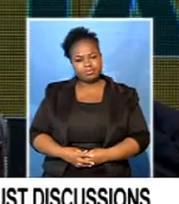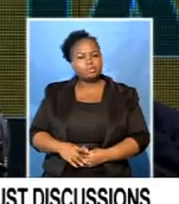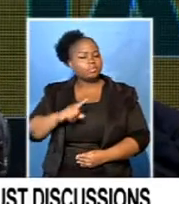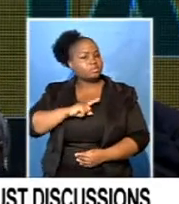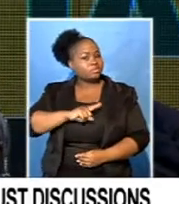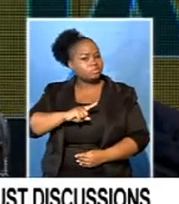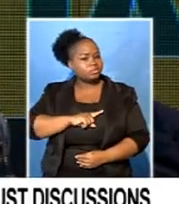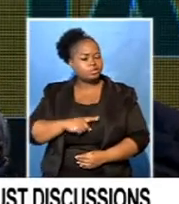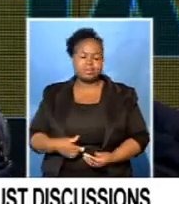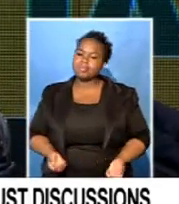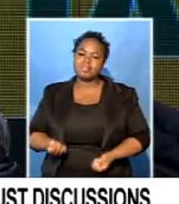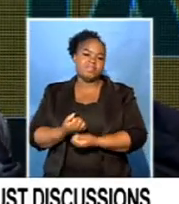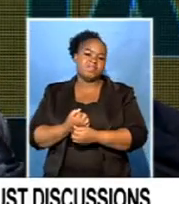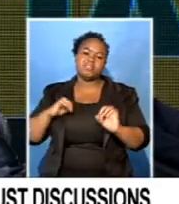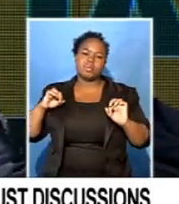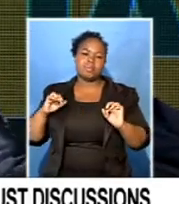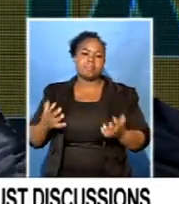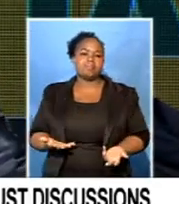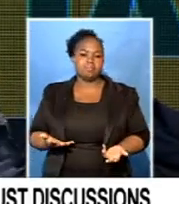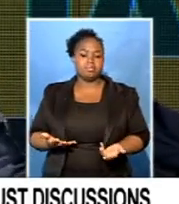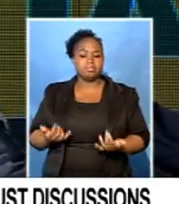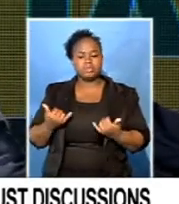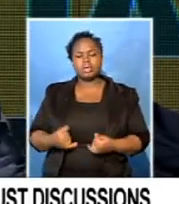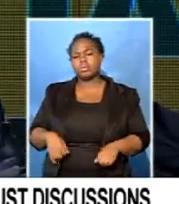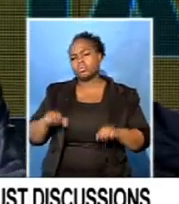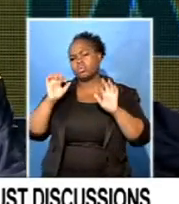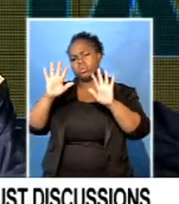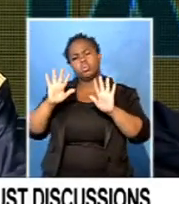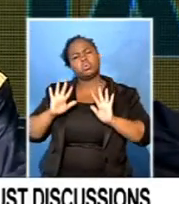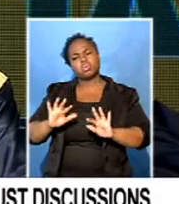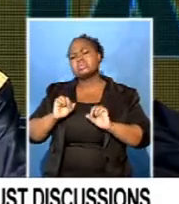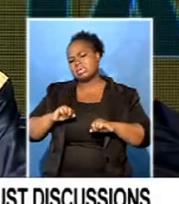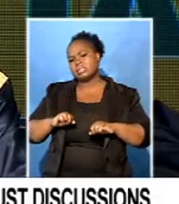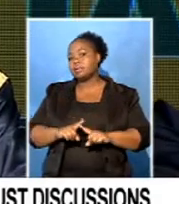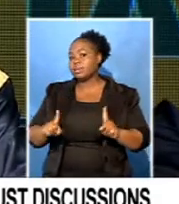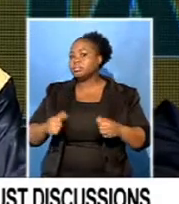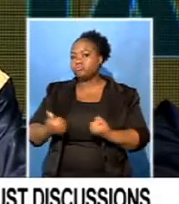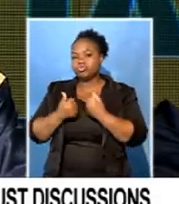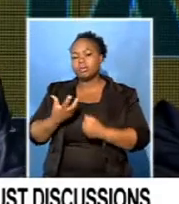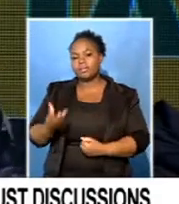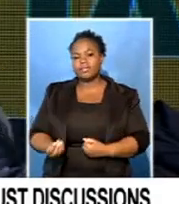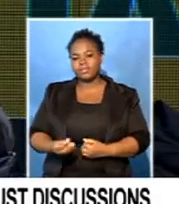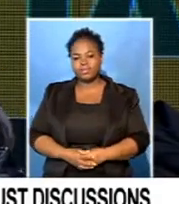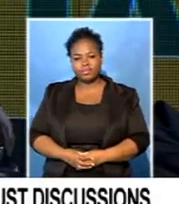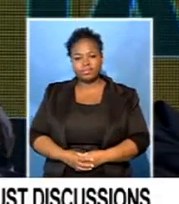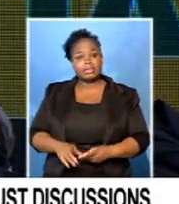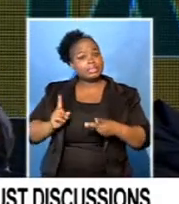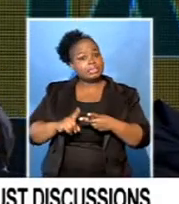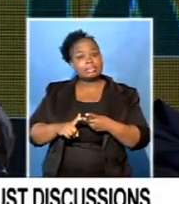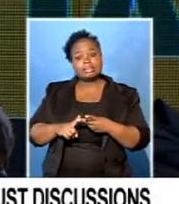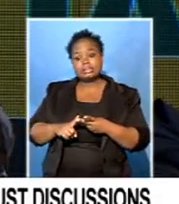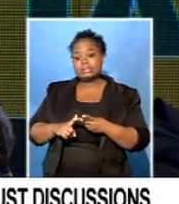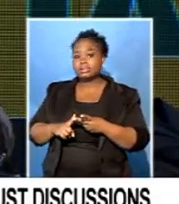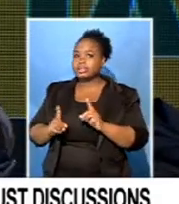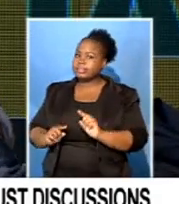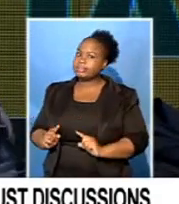because freedom, as it is so wonderful, comes with its own challenges. Successes at